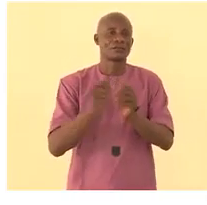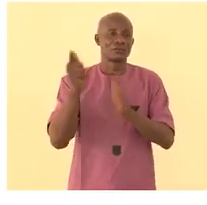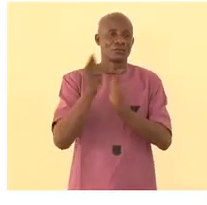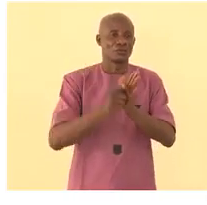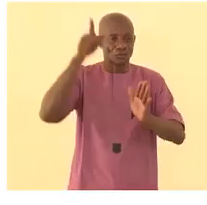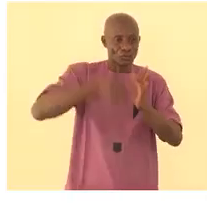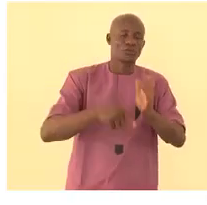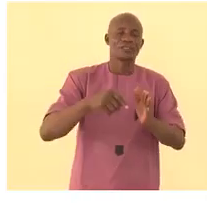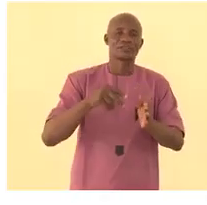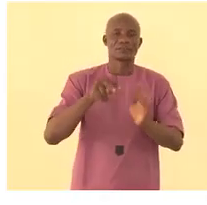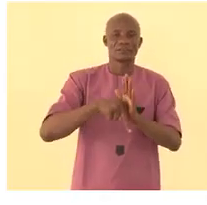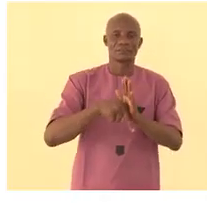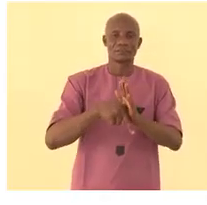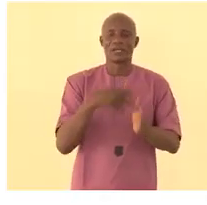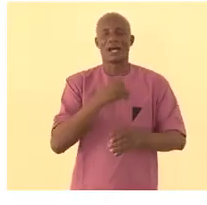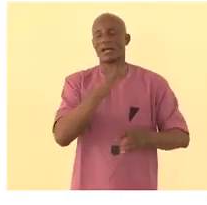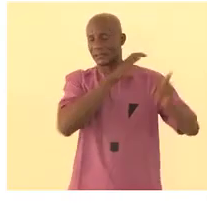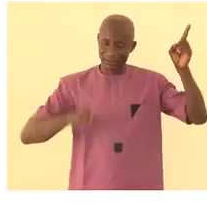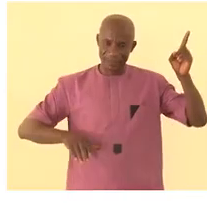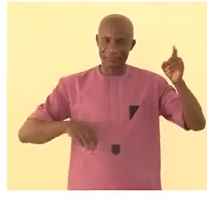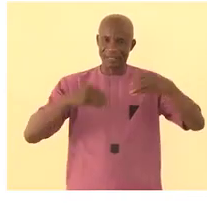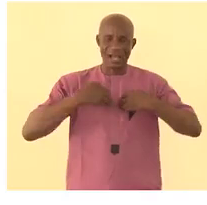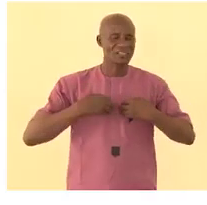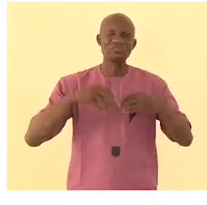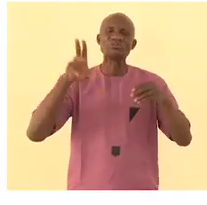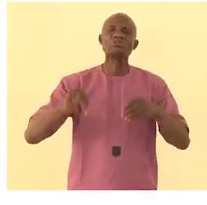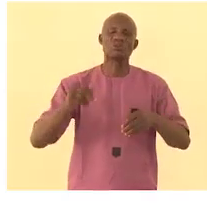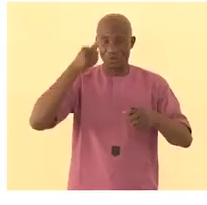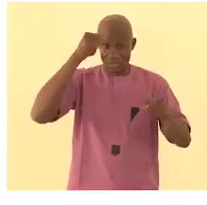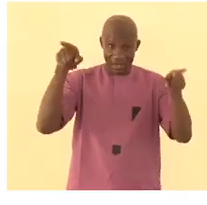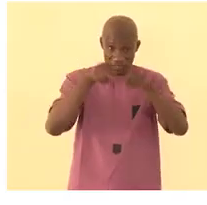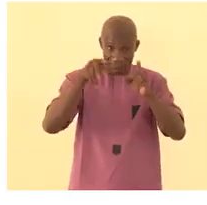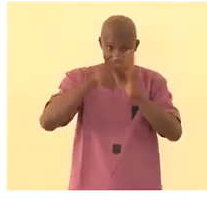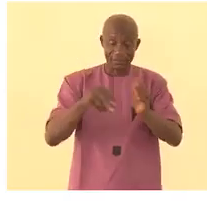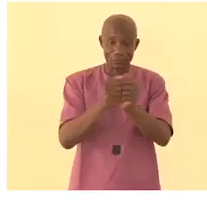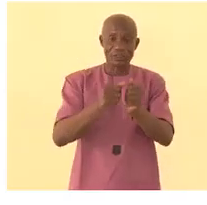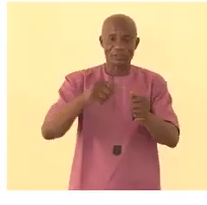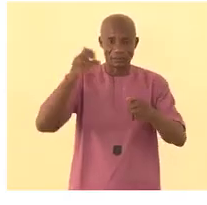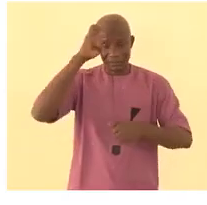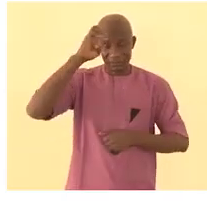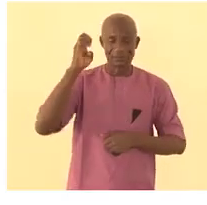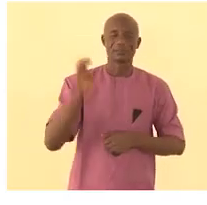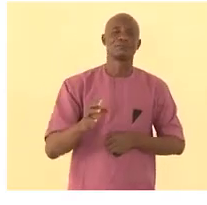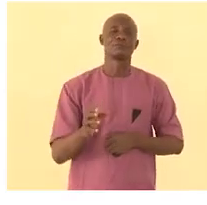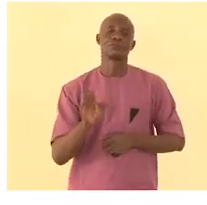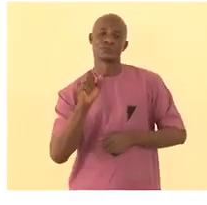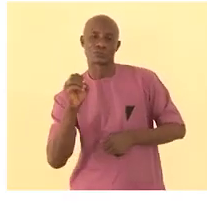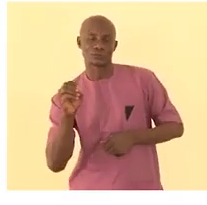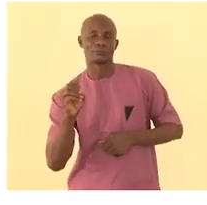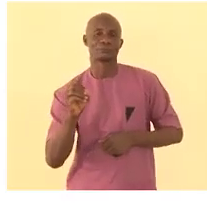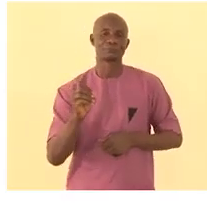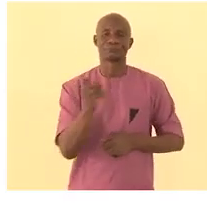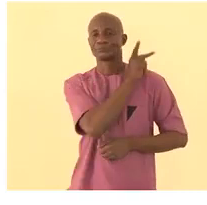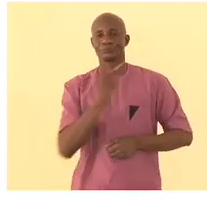common with darkness, and Christ has no agreement with the devil, so